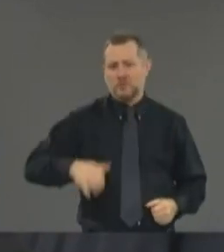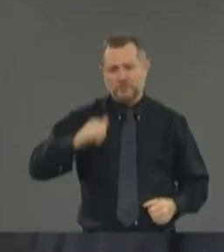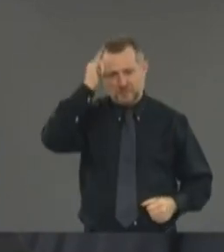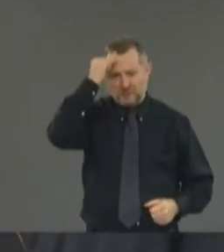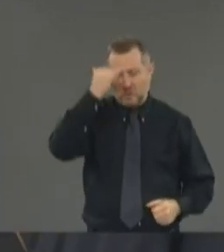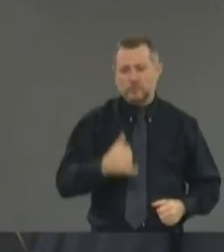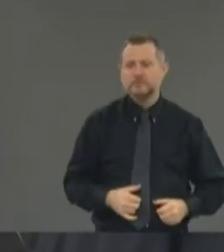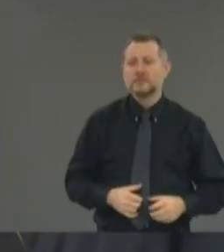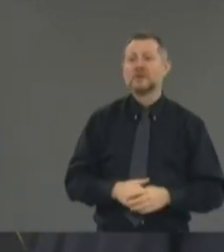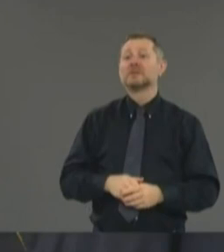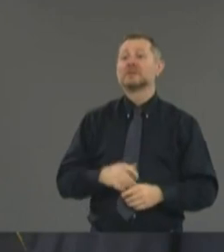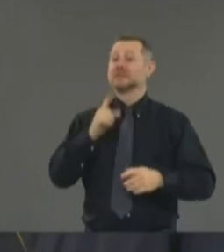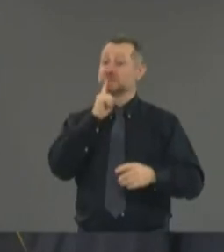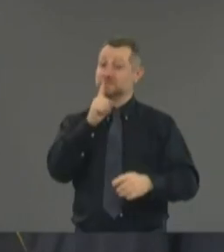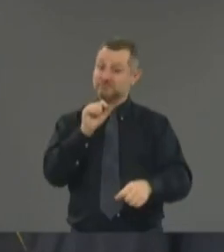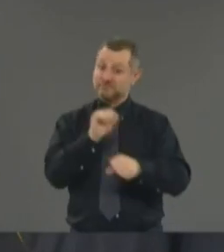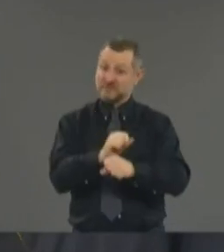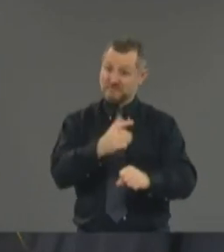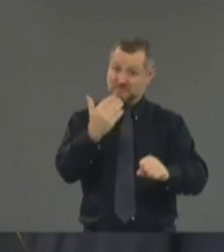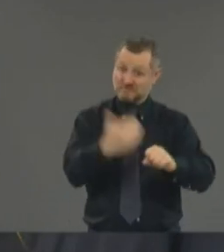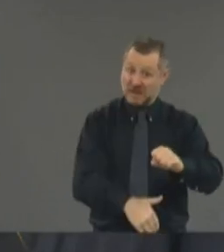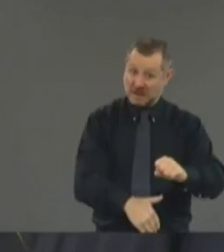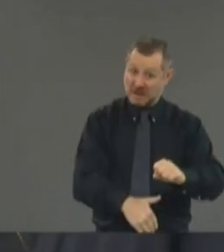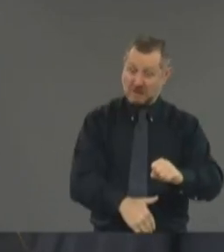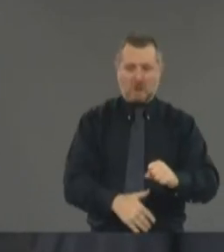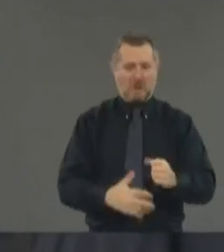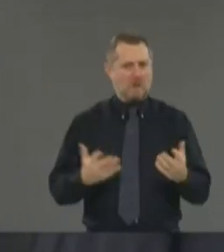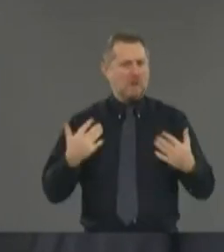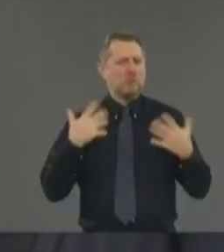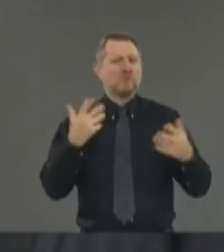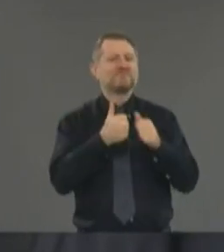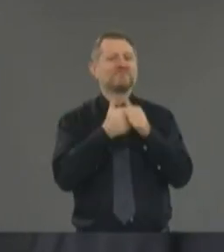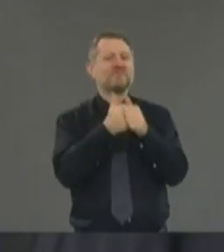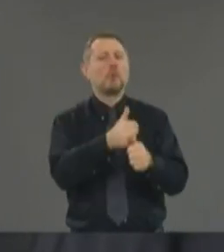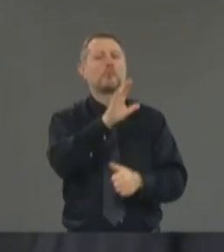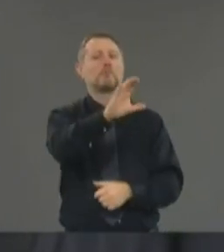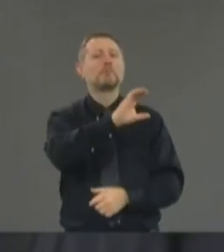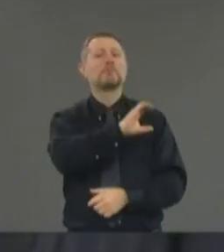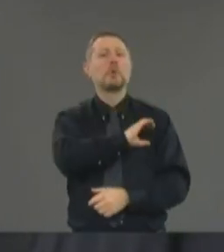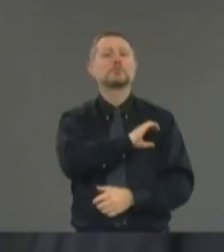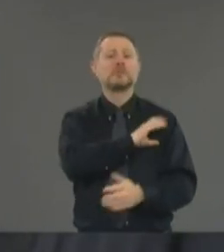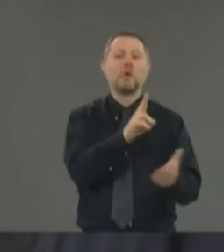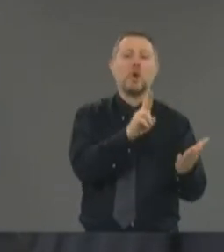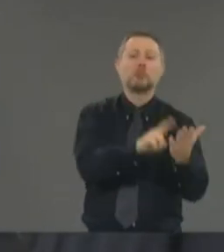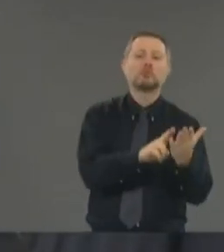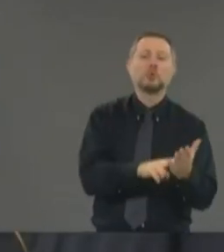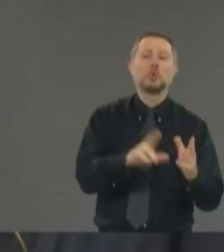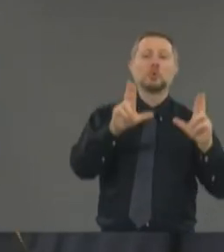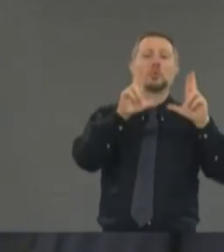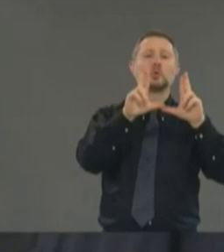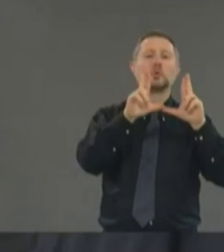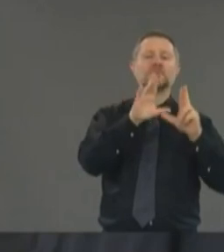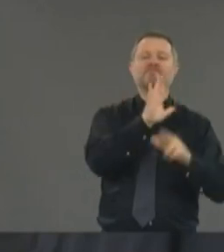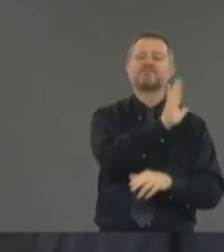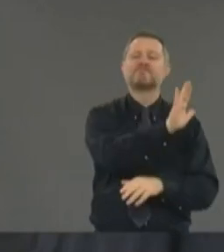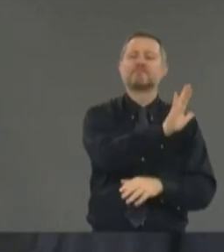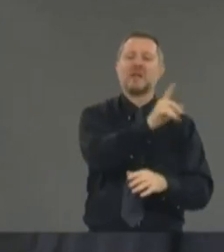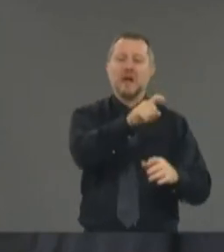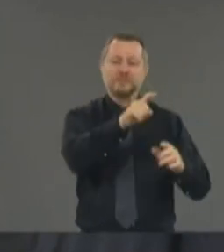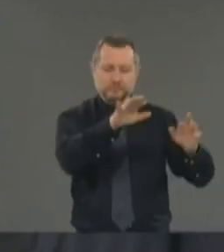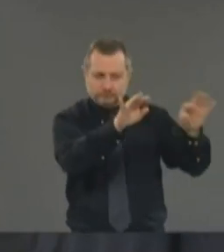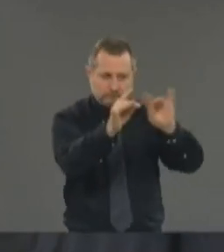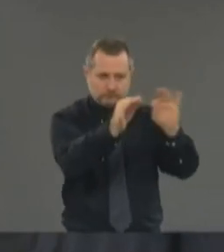firing is then a contractual collective bargaining question, right? How do you go